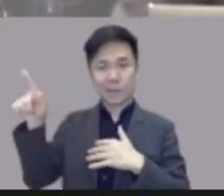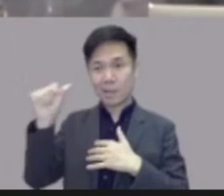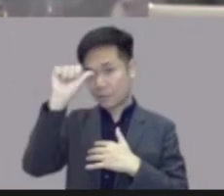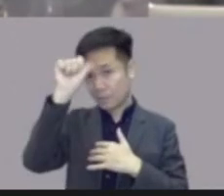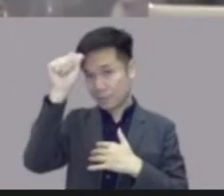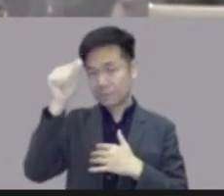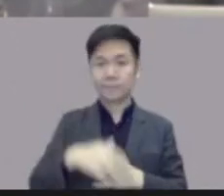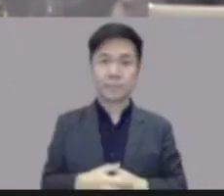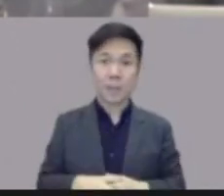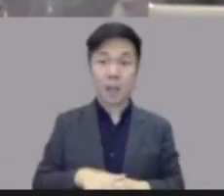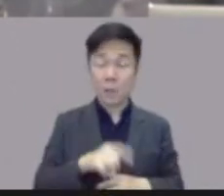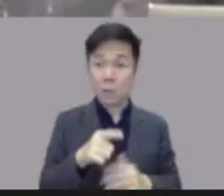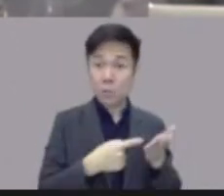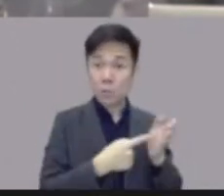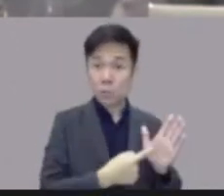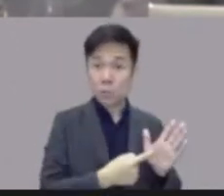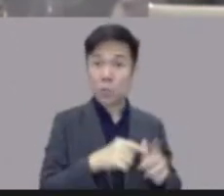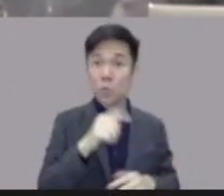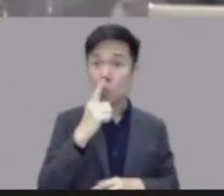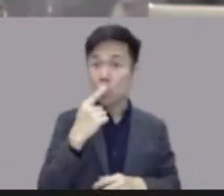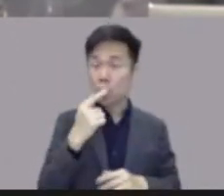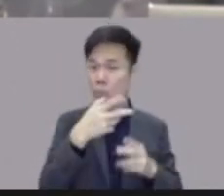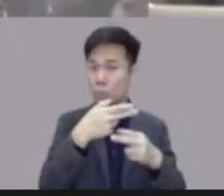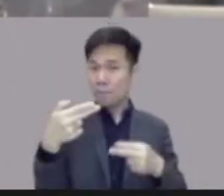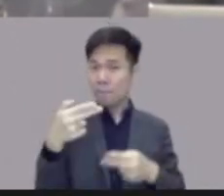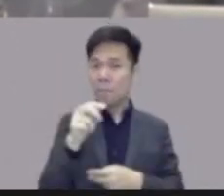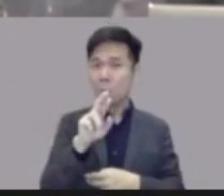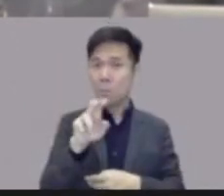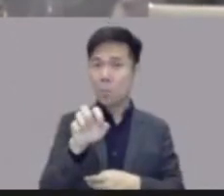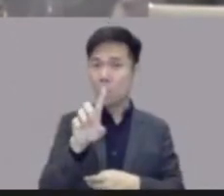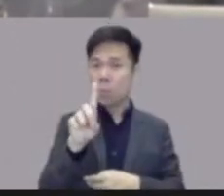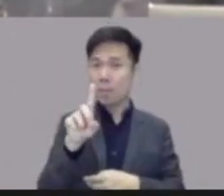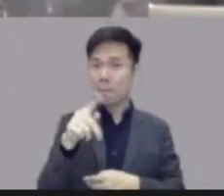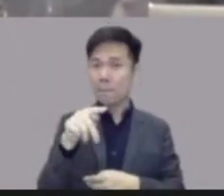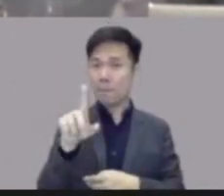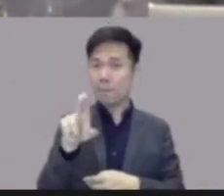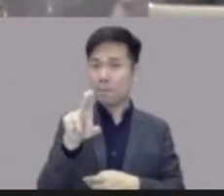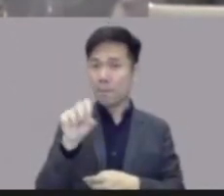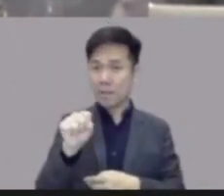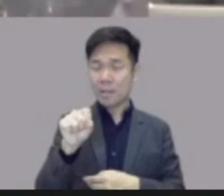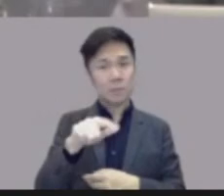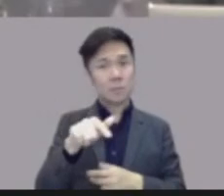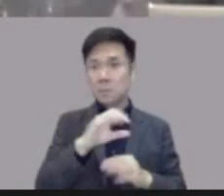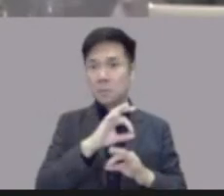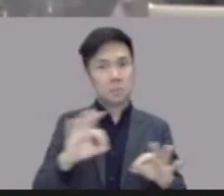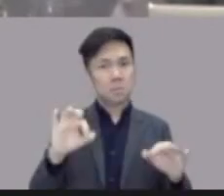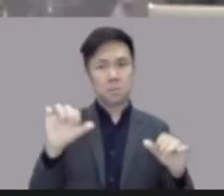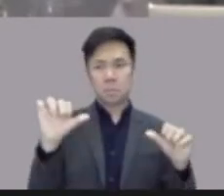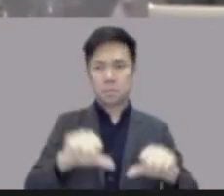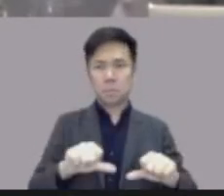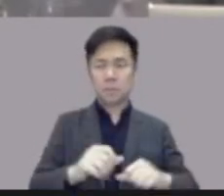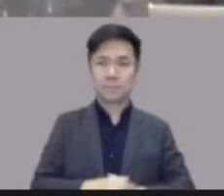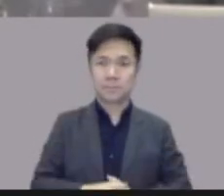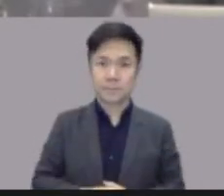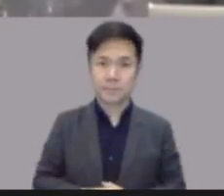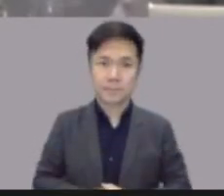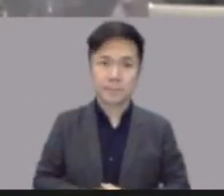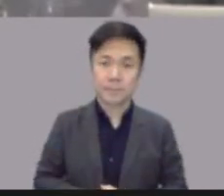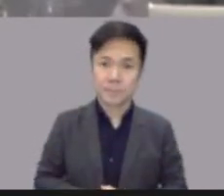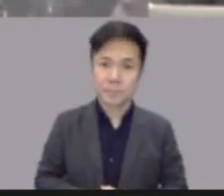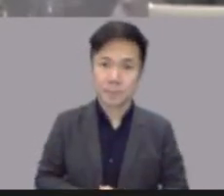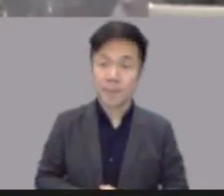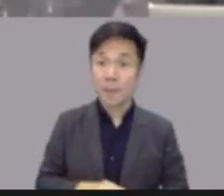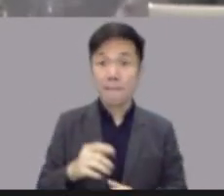failed in achieving its primary objectives this has been attested by academic and csos